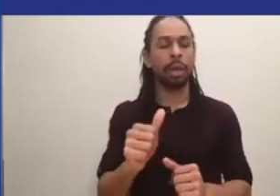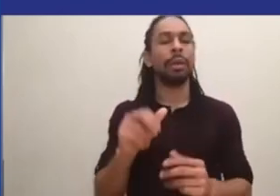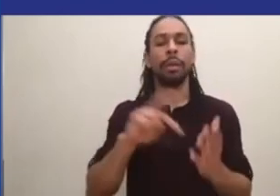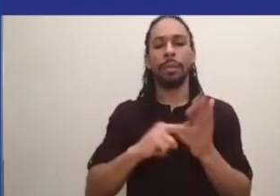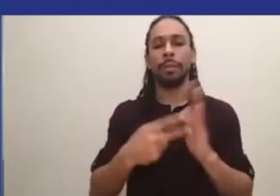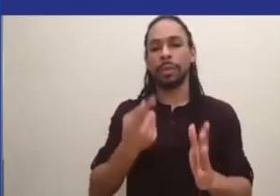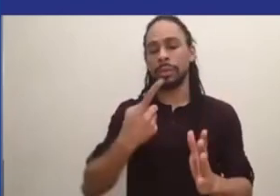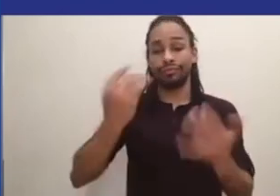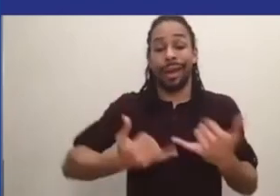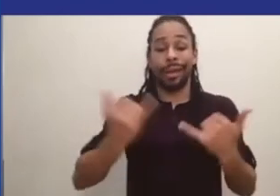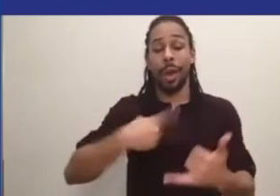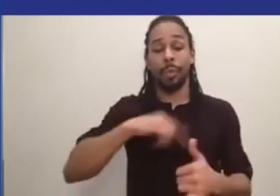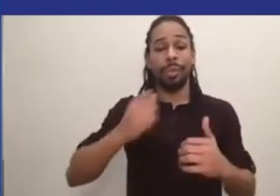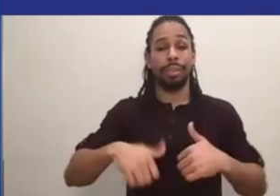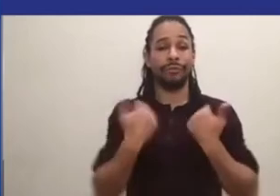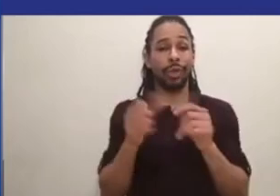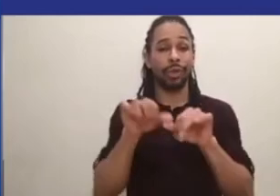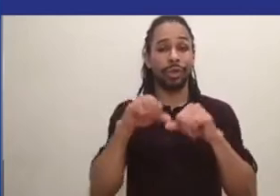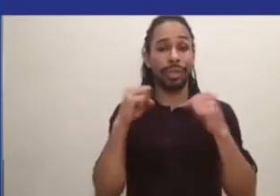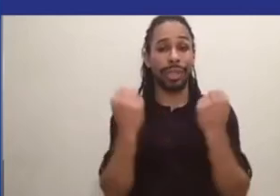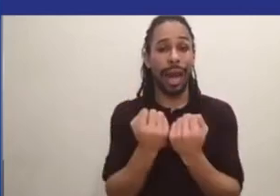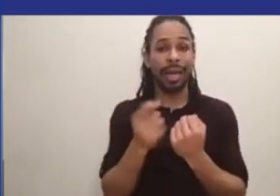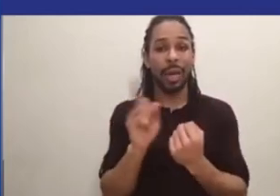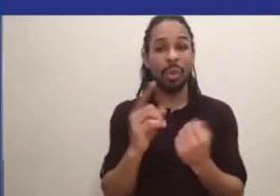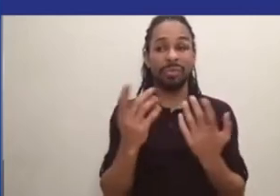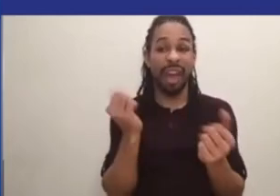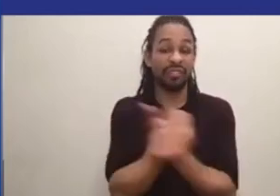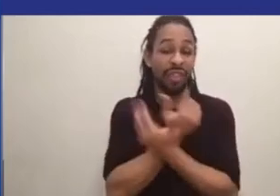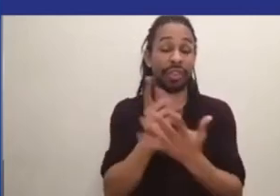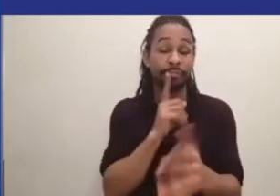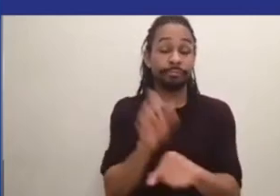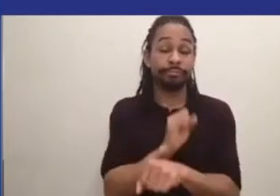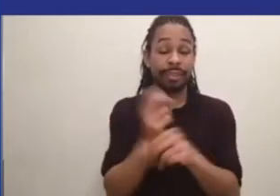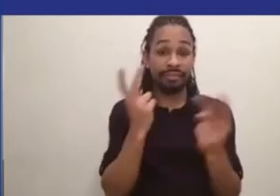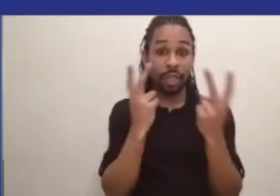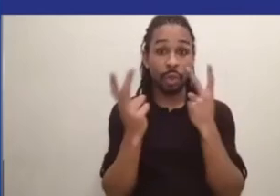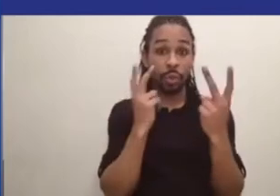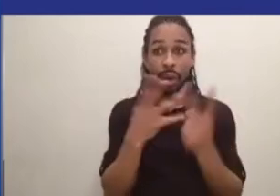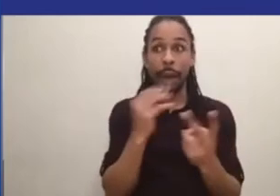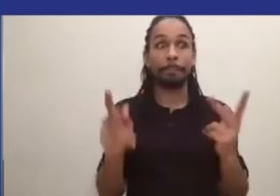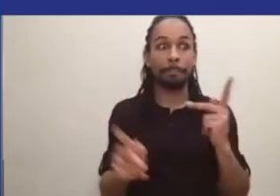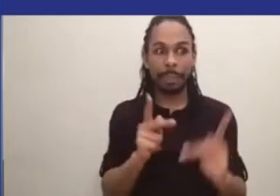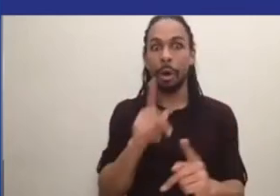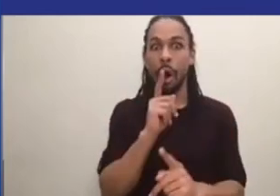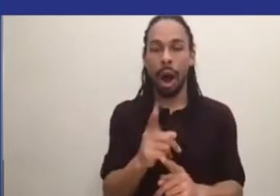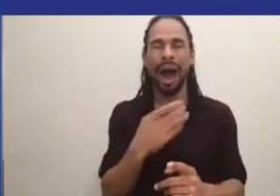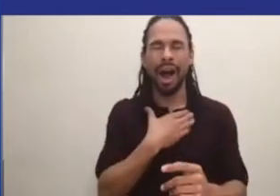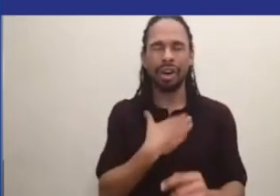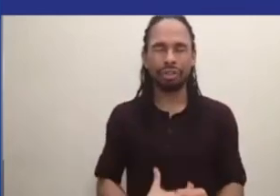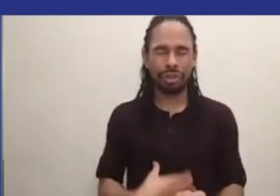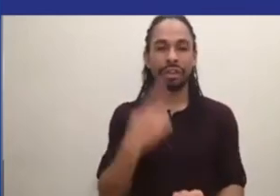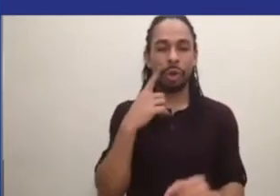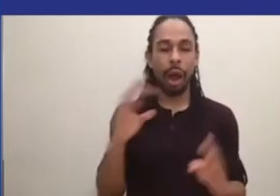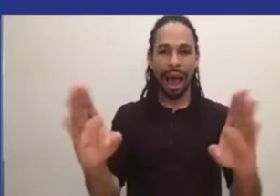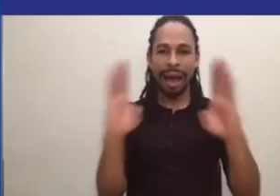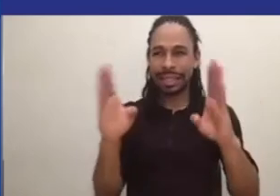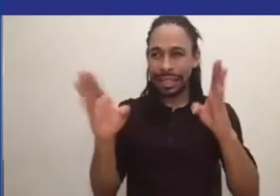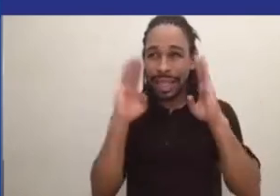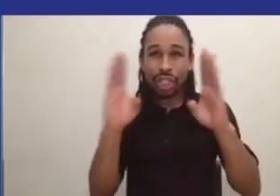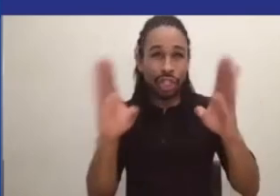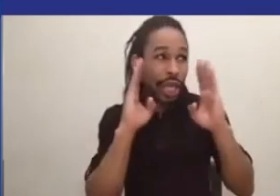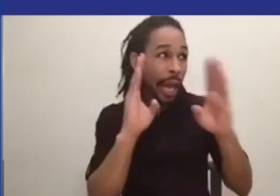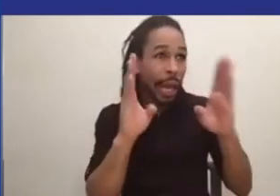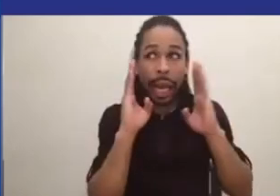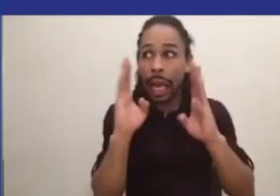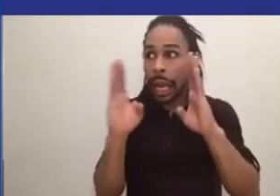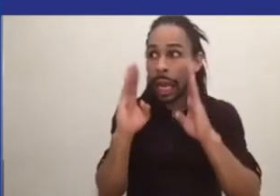a society where everything is visual and people are hungry, extremely hungry for attention and for exposure and for likes and